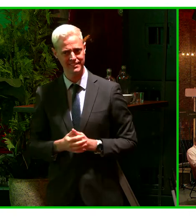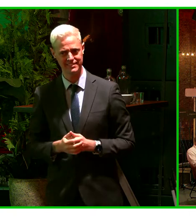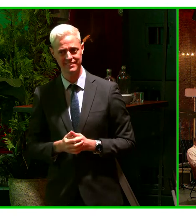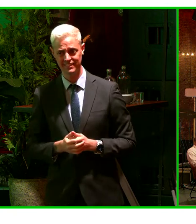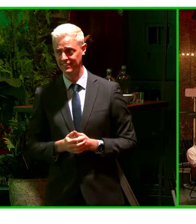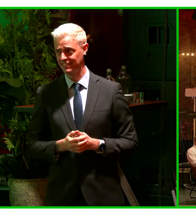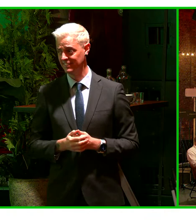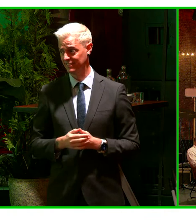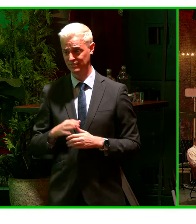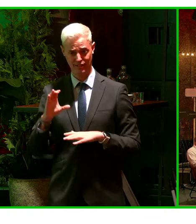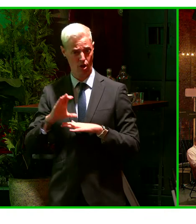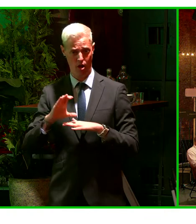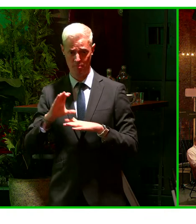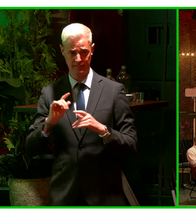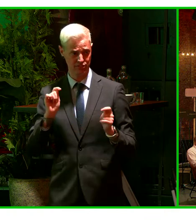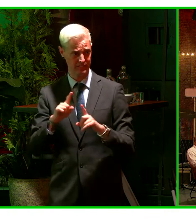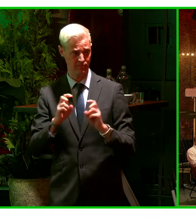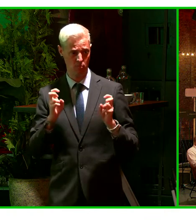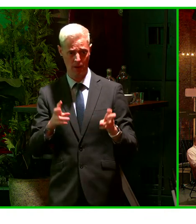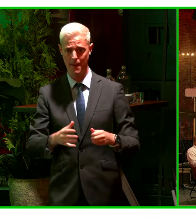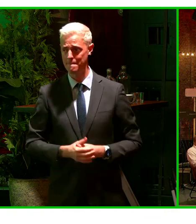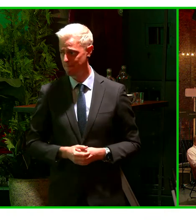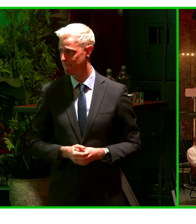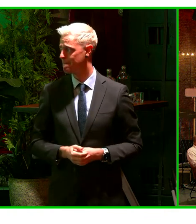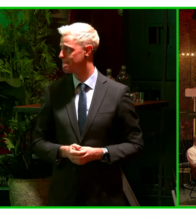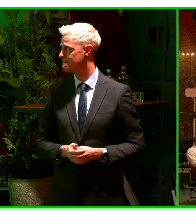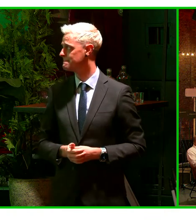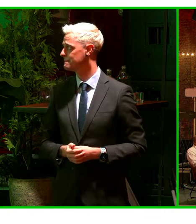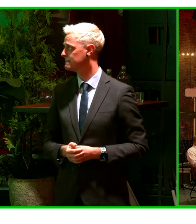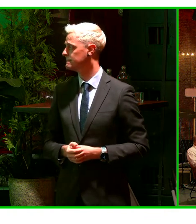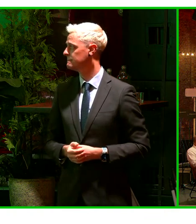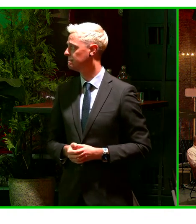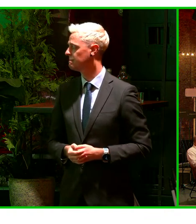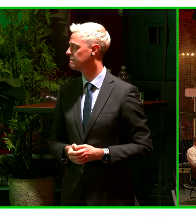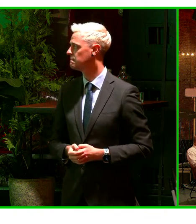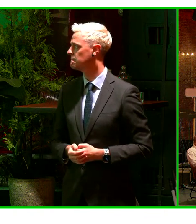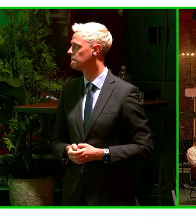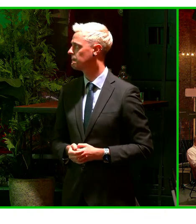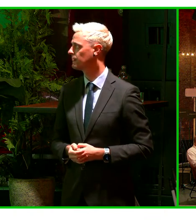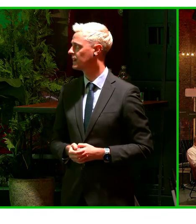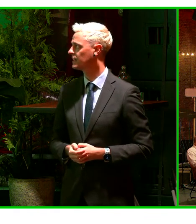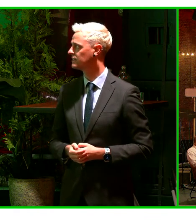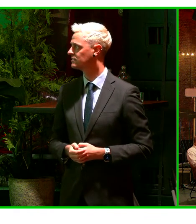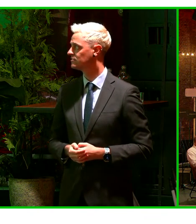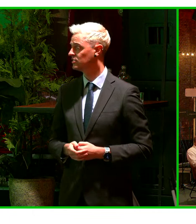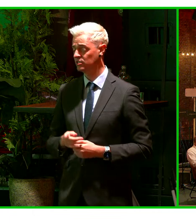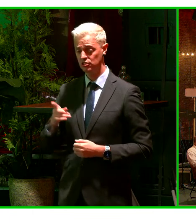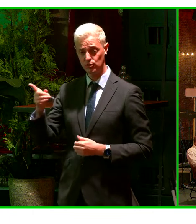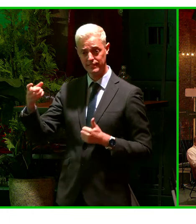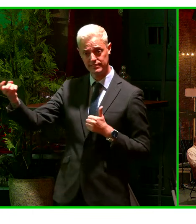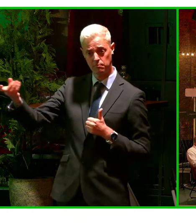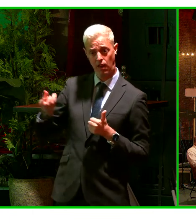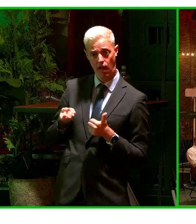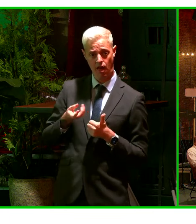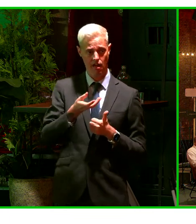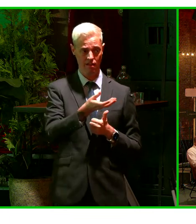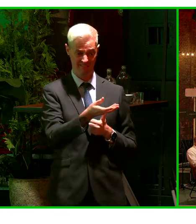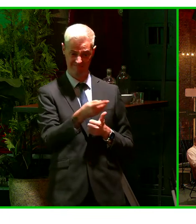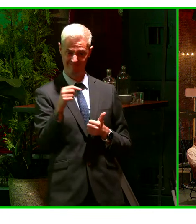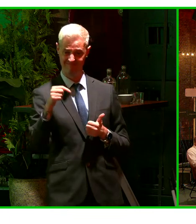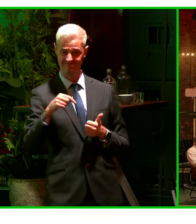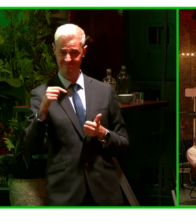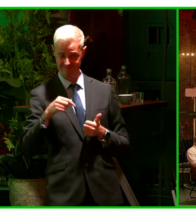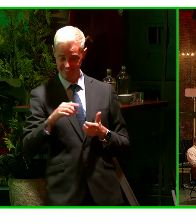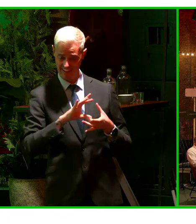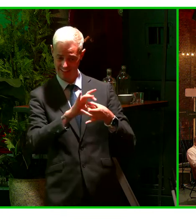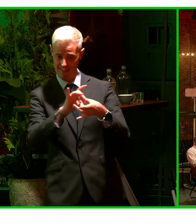thing in this change. Yeah, and like say, there's a lot of stuff, supply chain stuff. I mean, the environment bill, which keeps